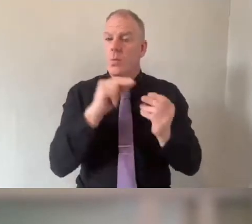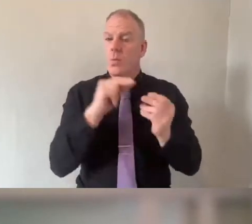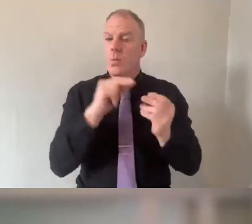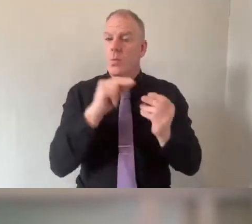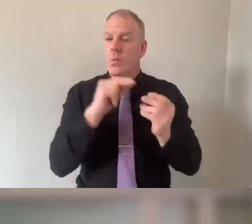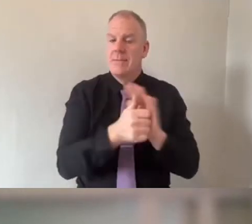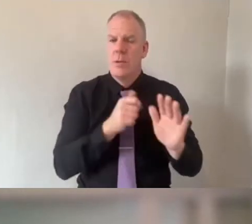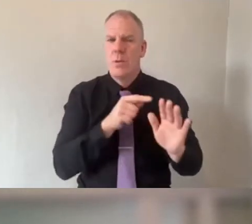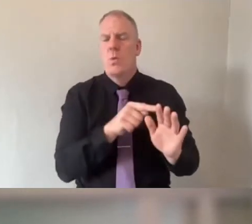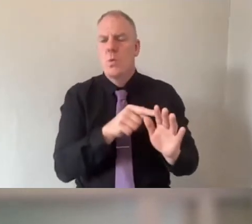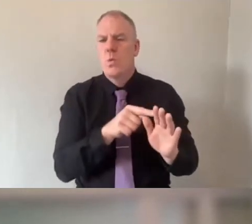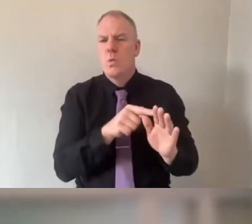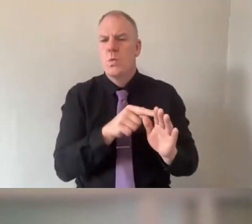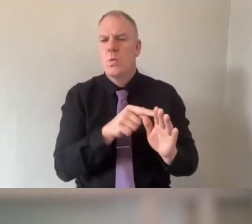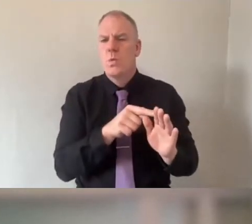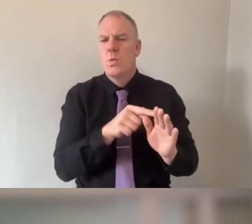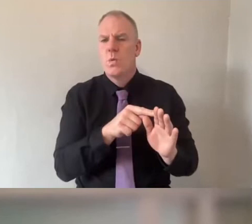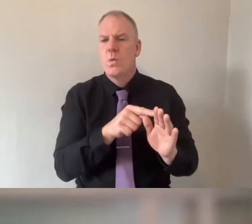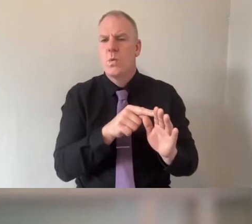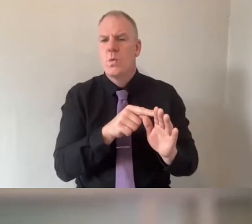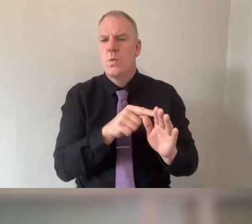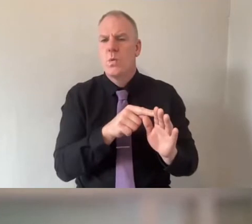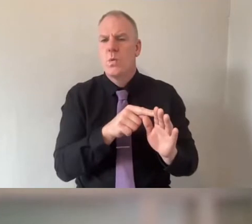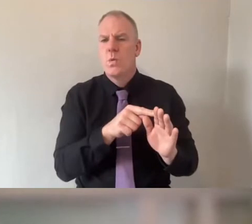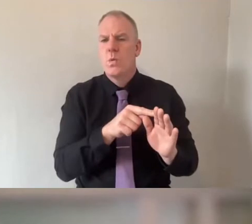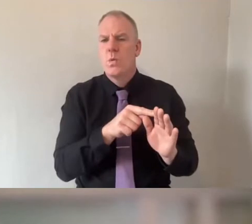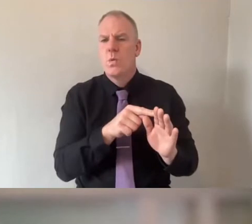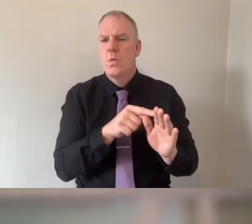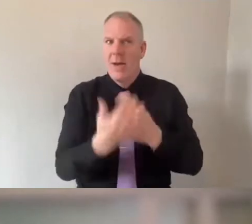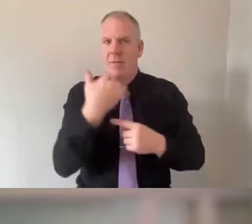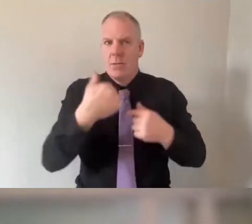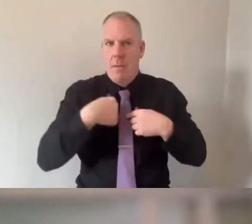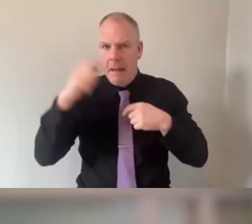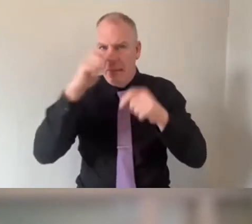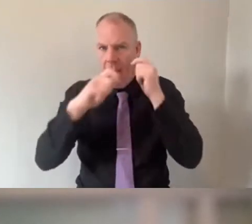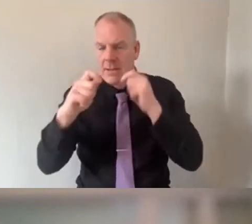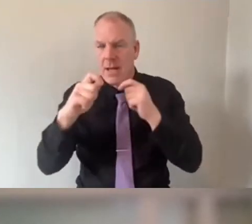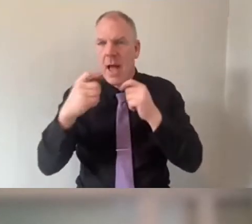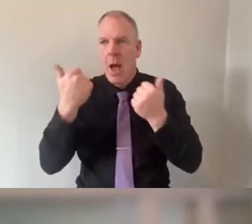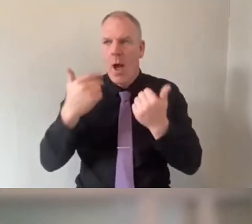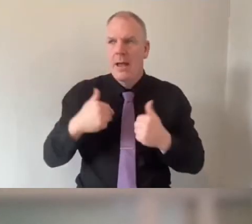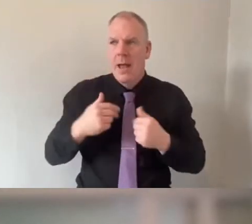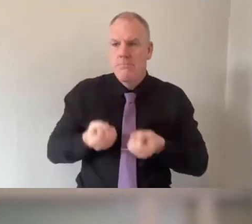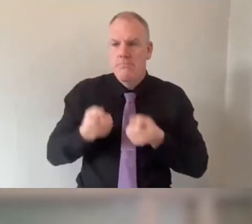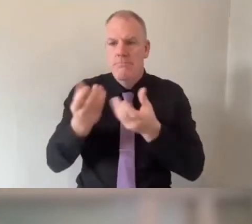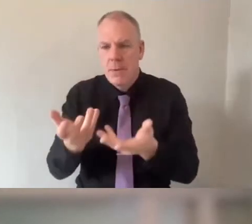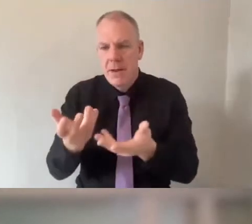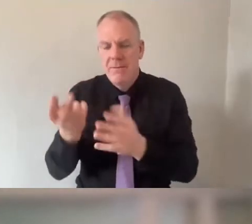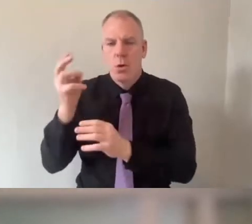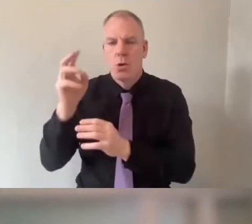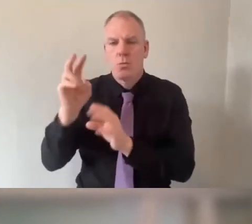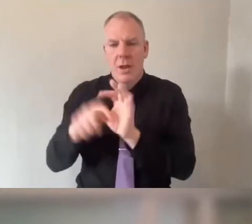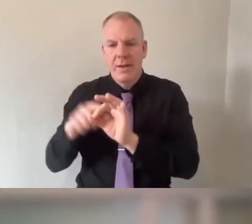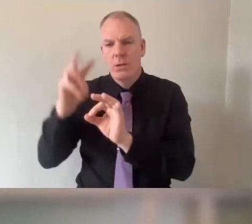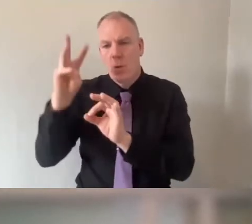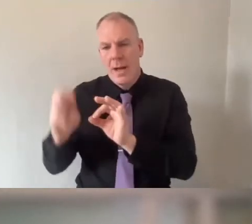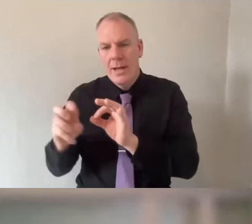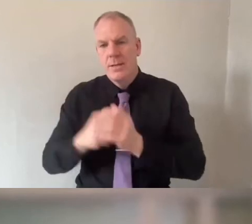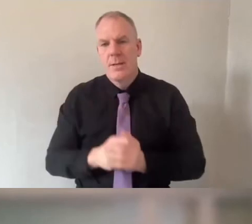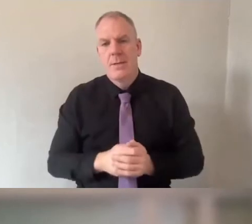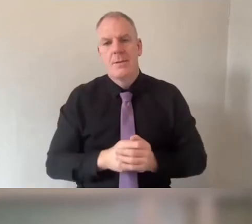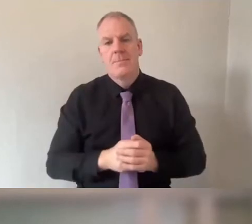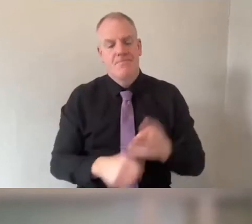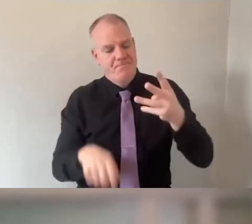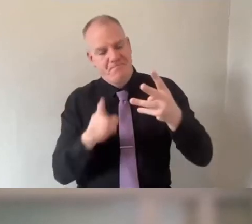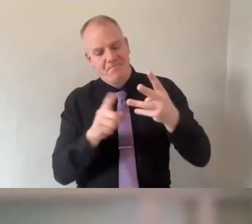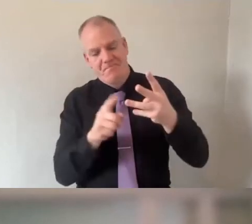all sorts of types of assessment to inform my thinking and how I can contribute to Qualifications Wales. The other interesting one